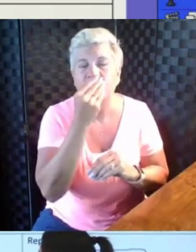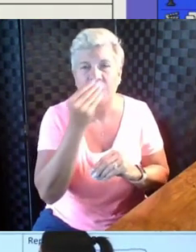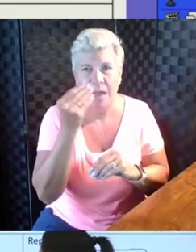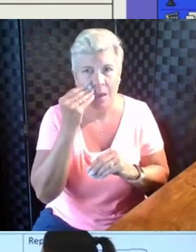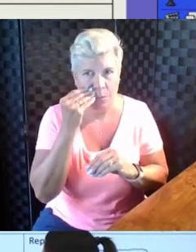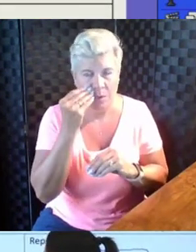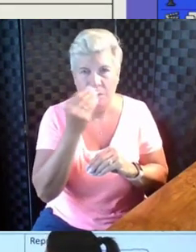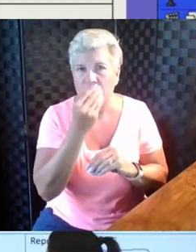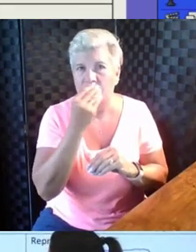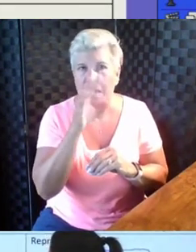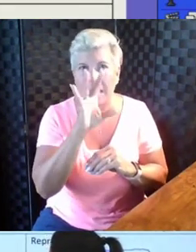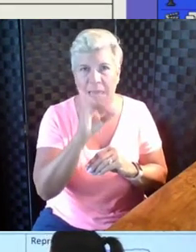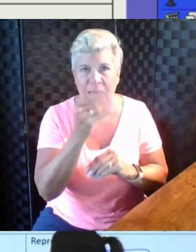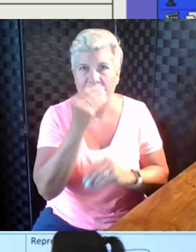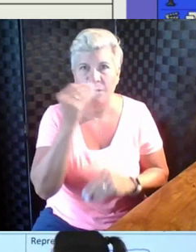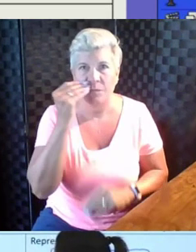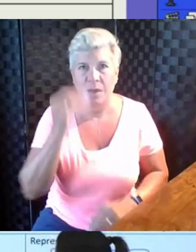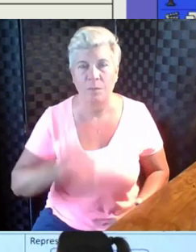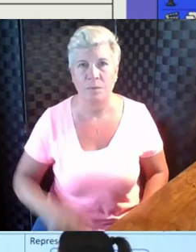Flowers.